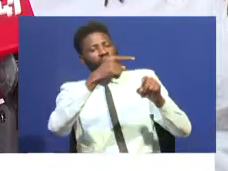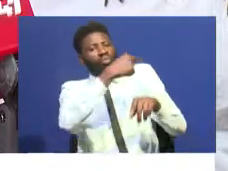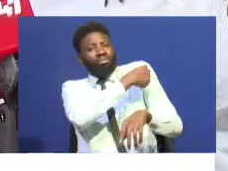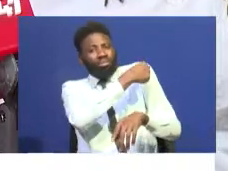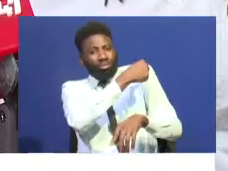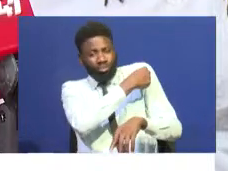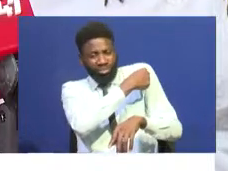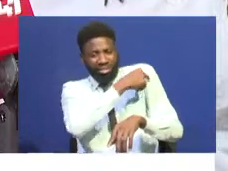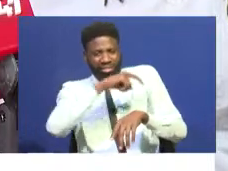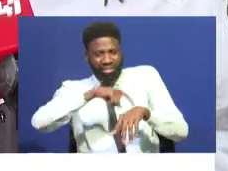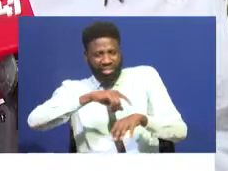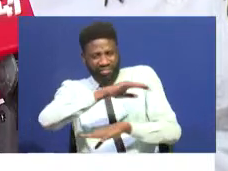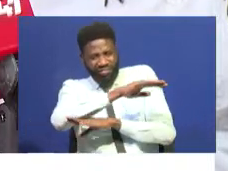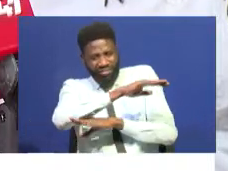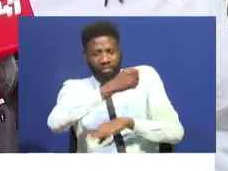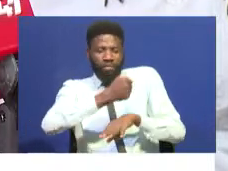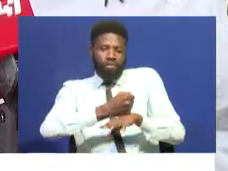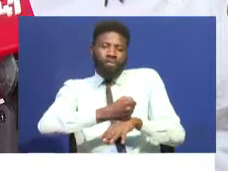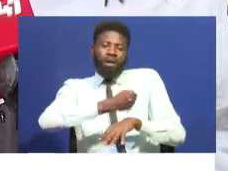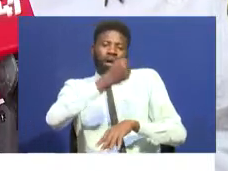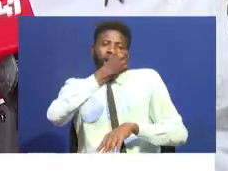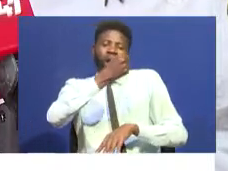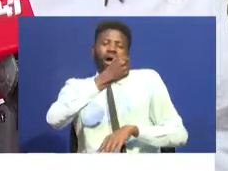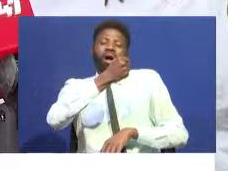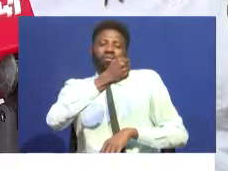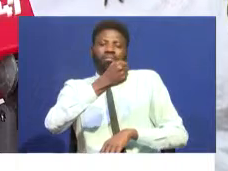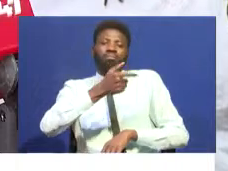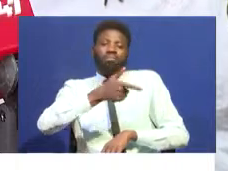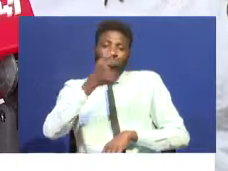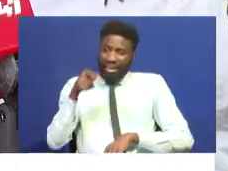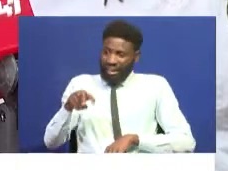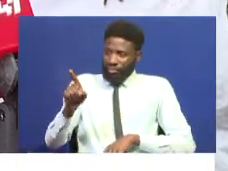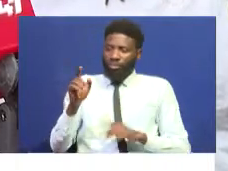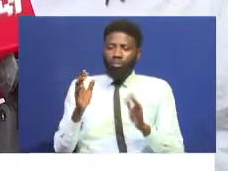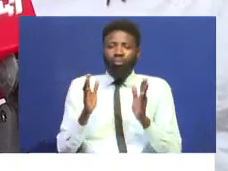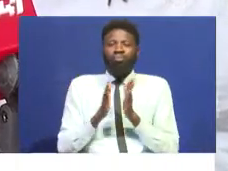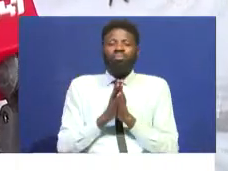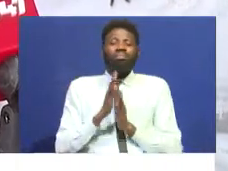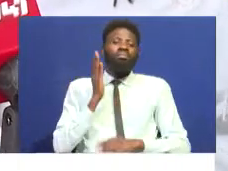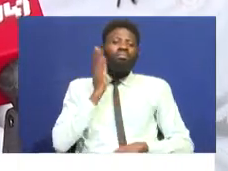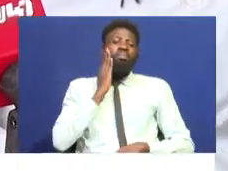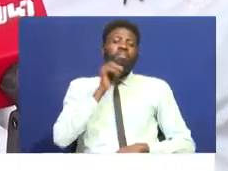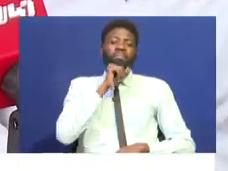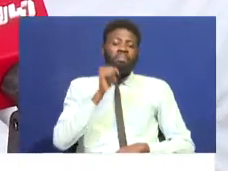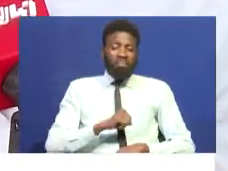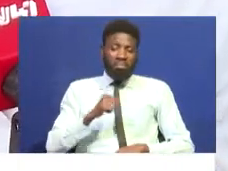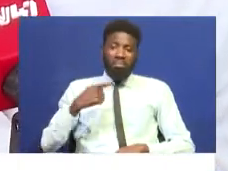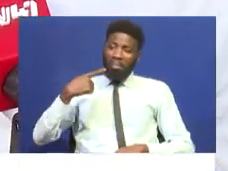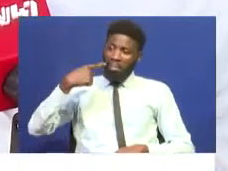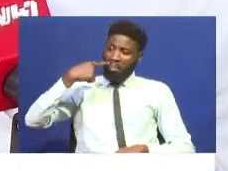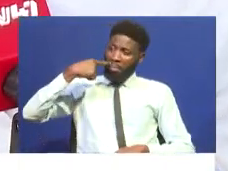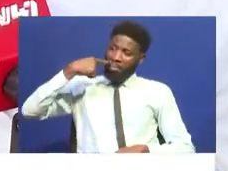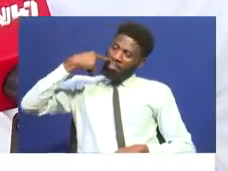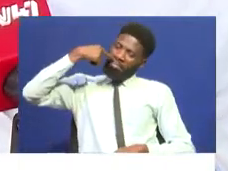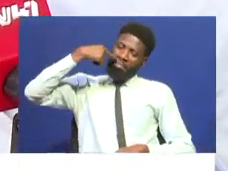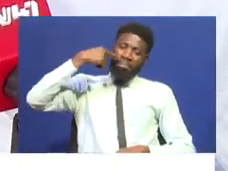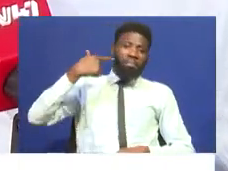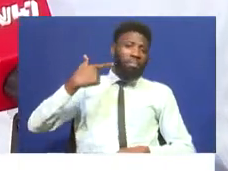ya jioni, walikuwa na soso yake na yeye. Akapikwa na risasi, kutoka